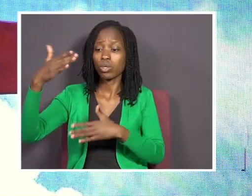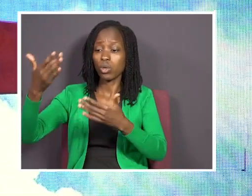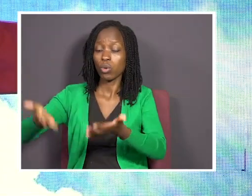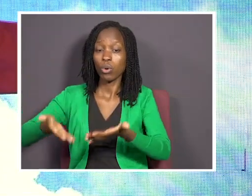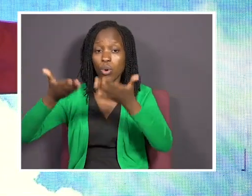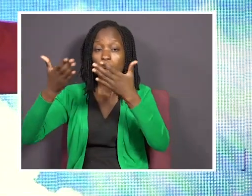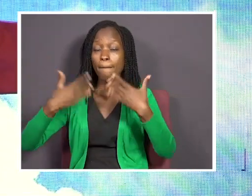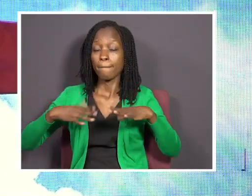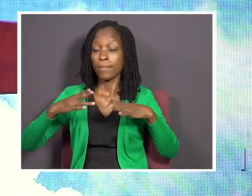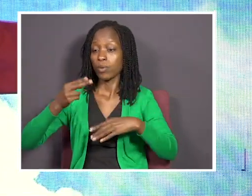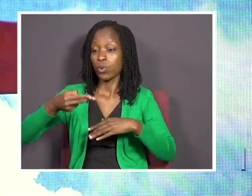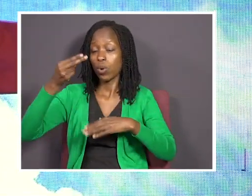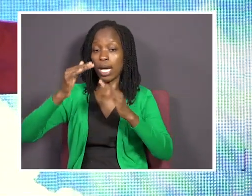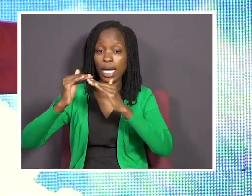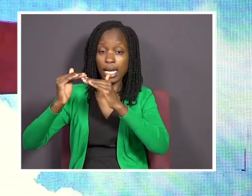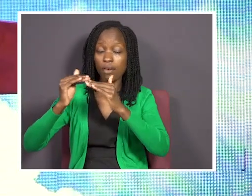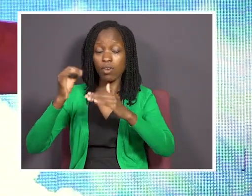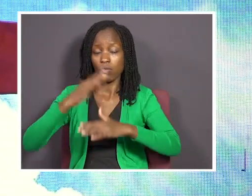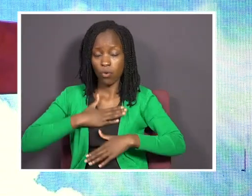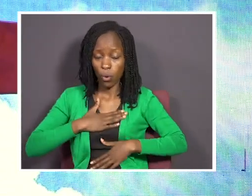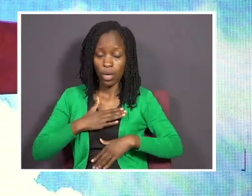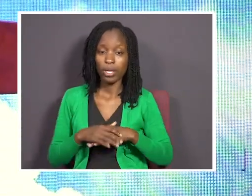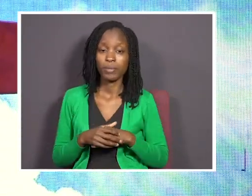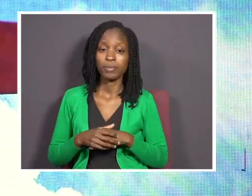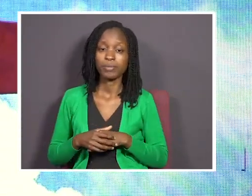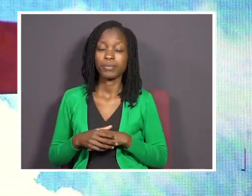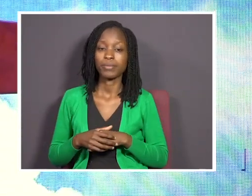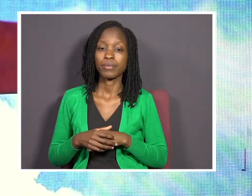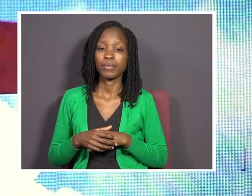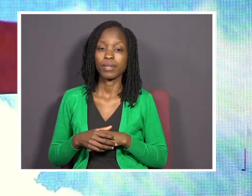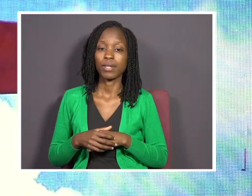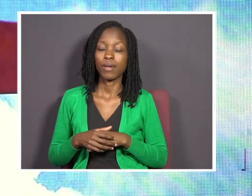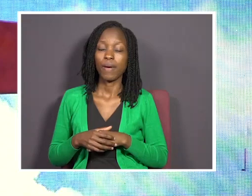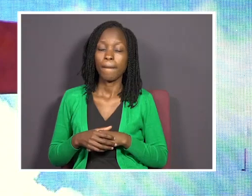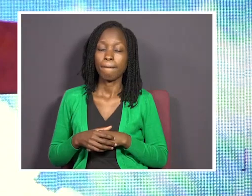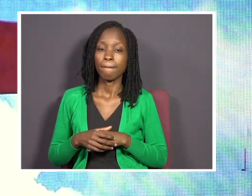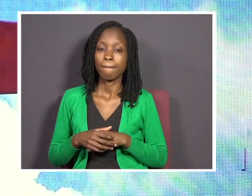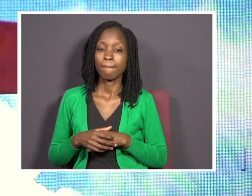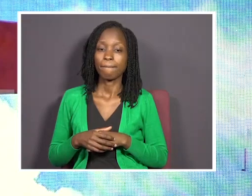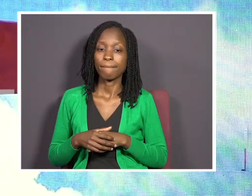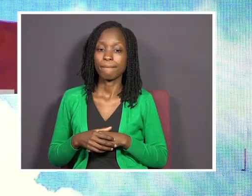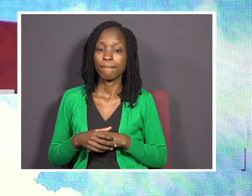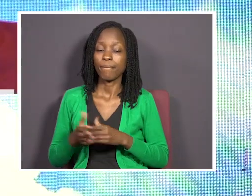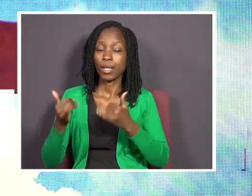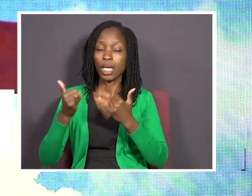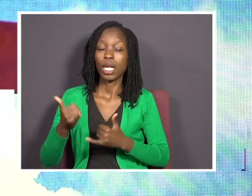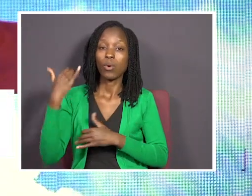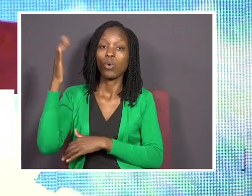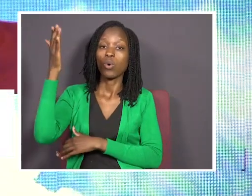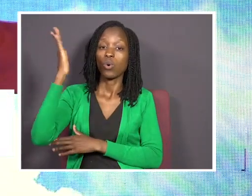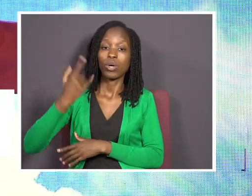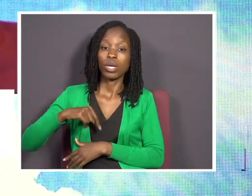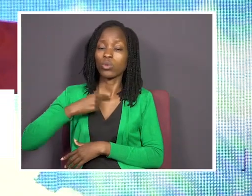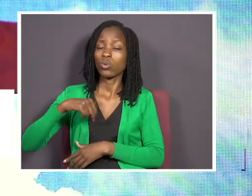raises people to high levels of honor. Wow. And he closes by saying, now our